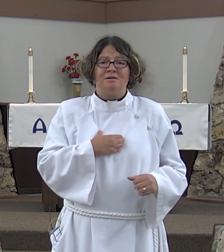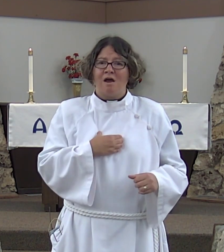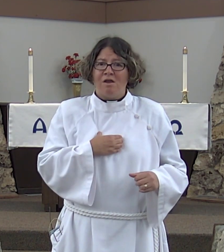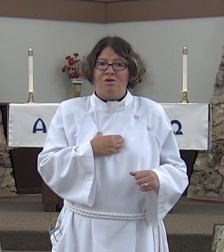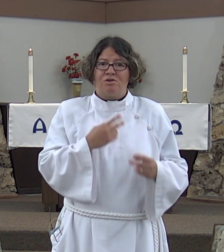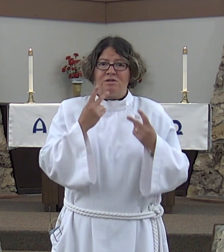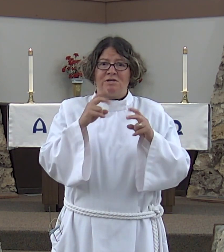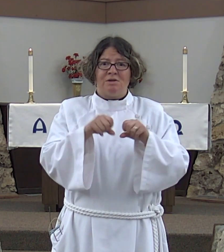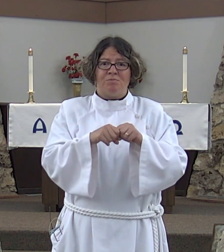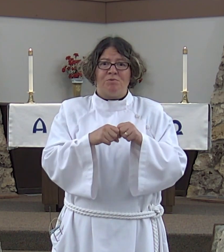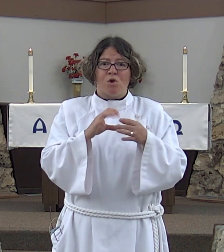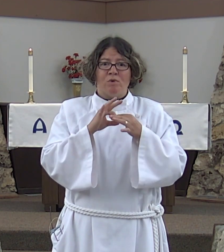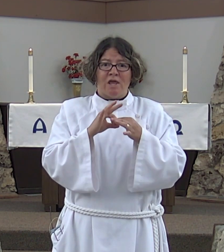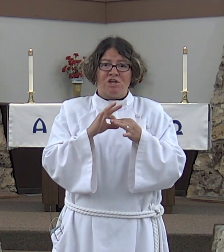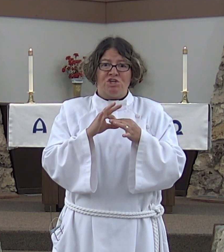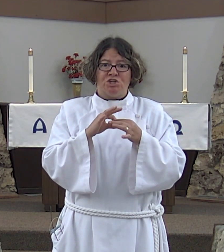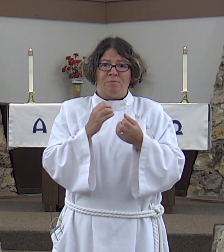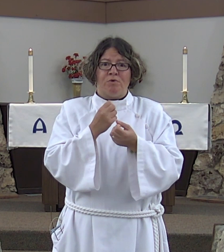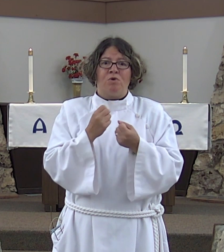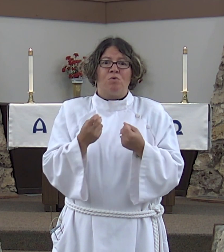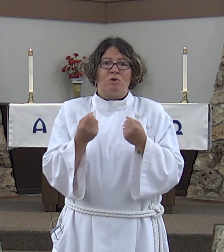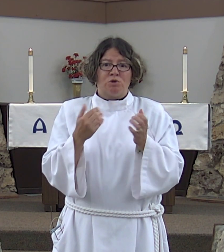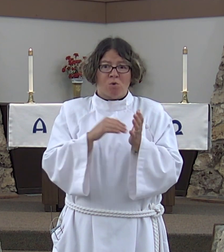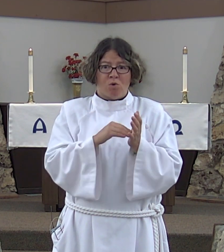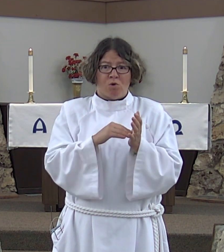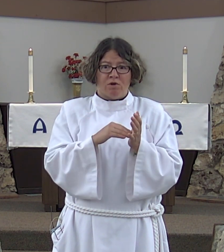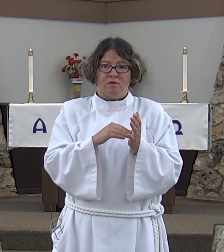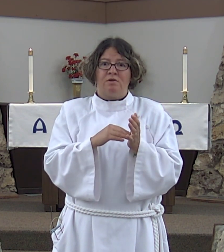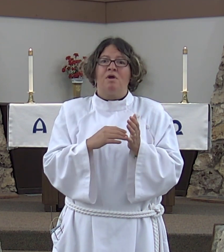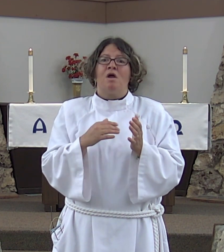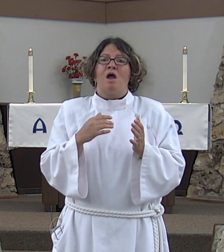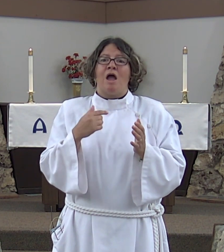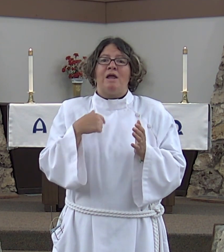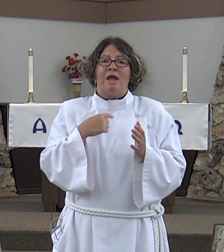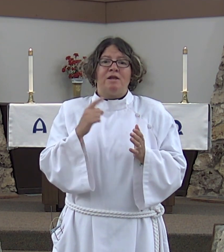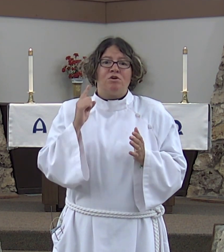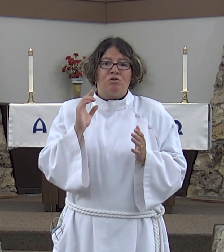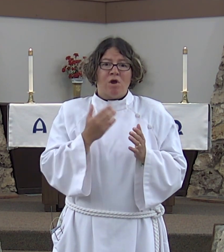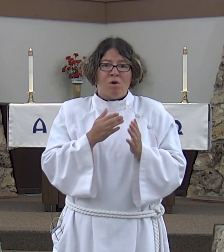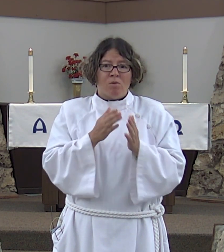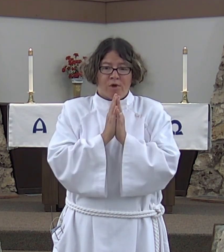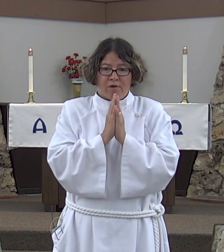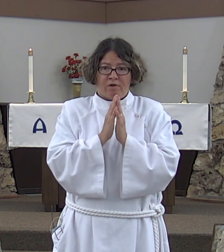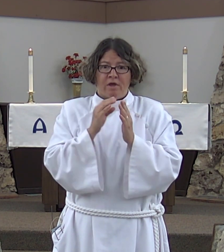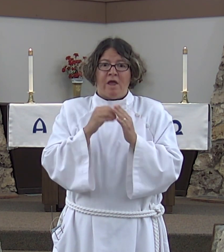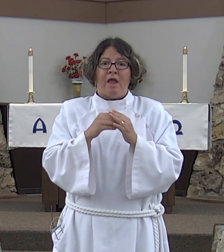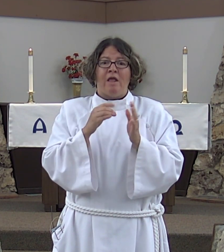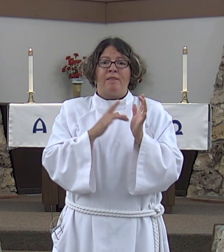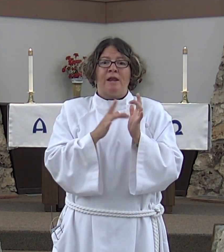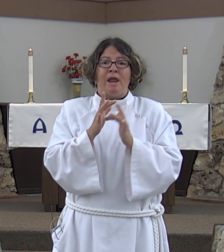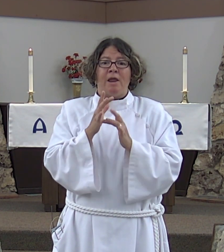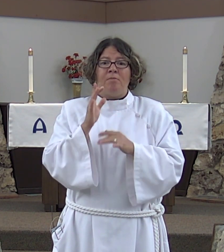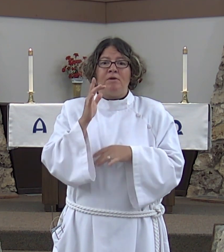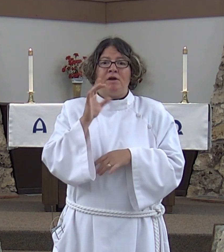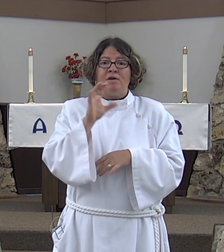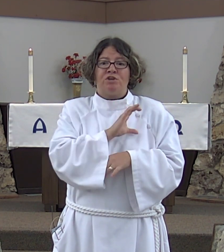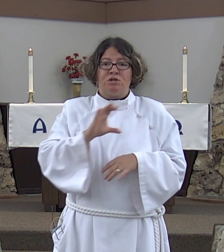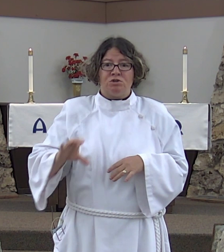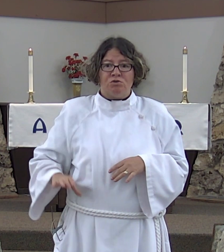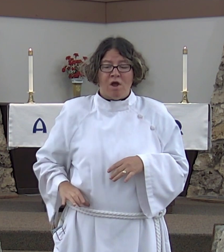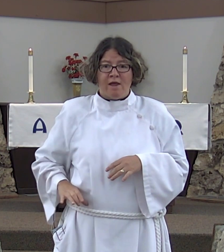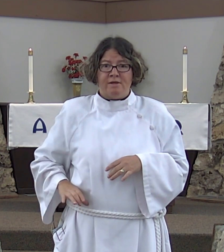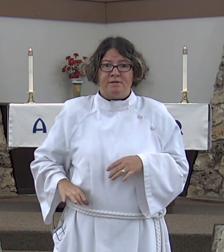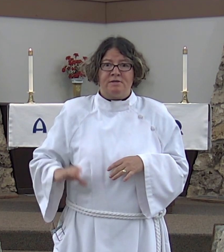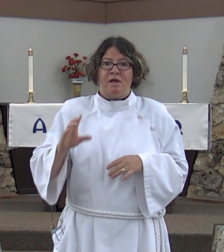God desires to see broken relationship restored. He has heard our prayer. In the name of